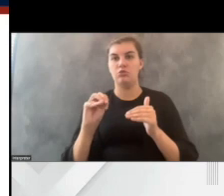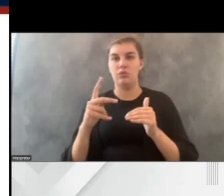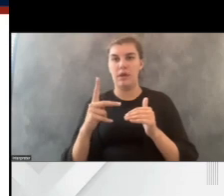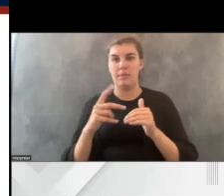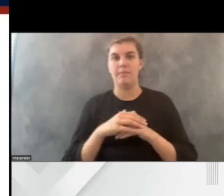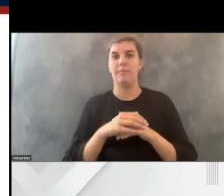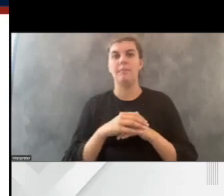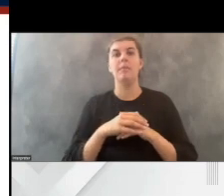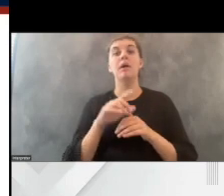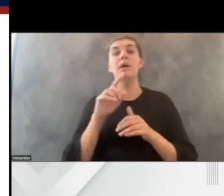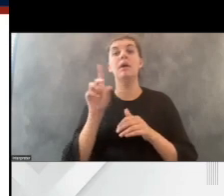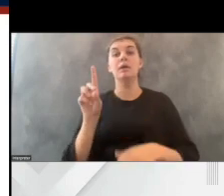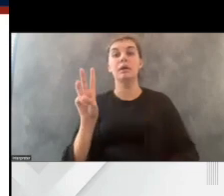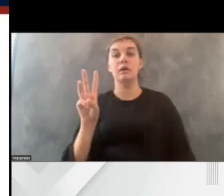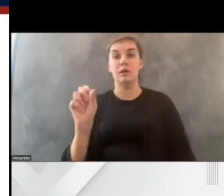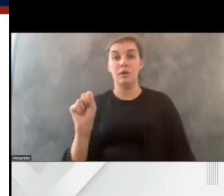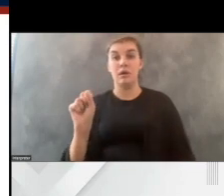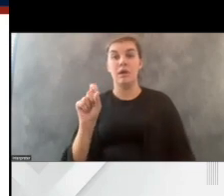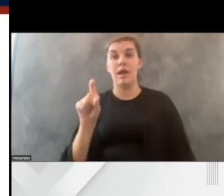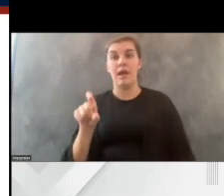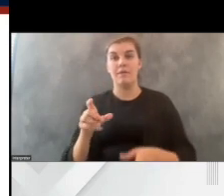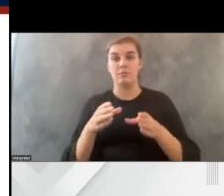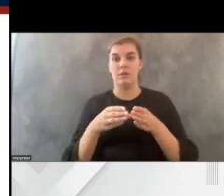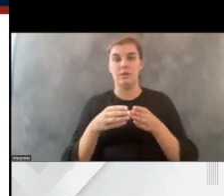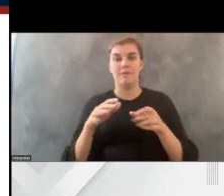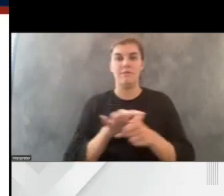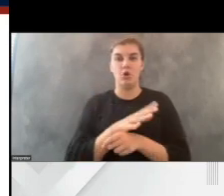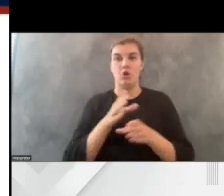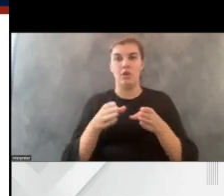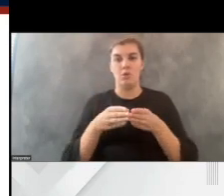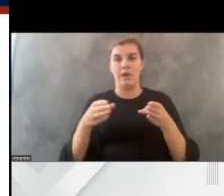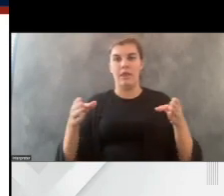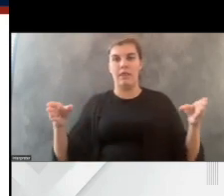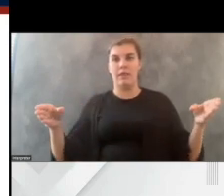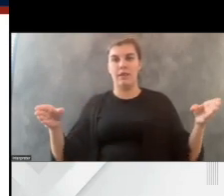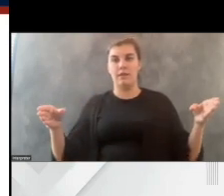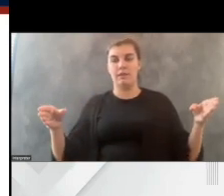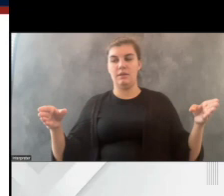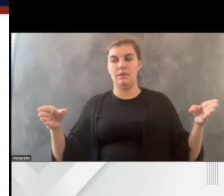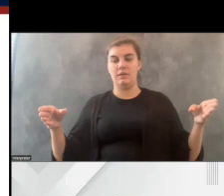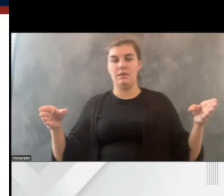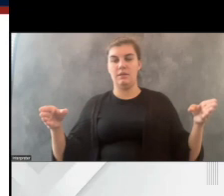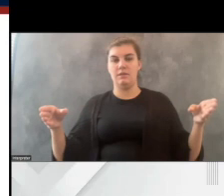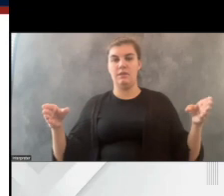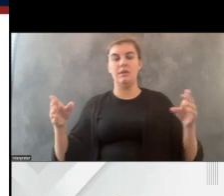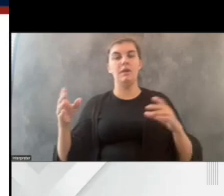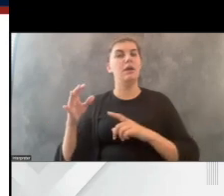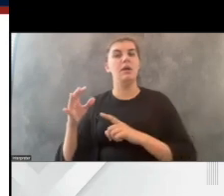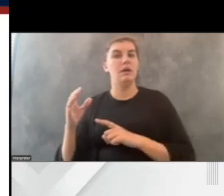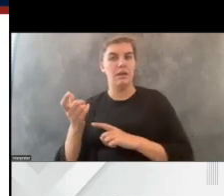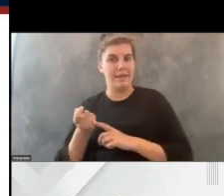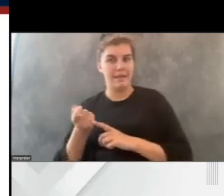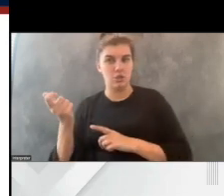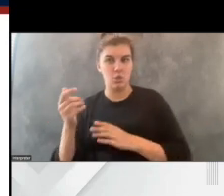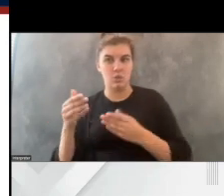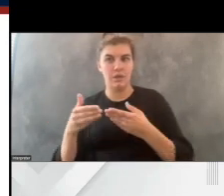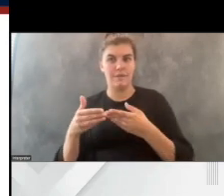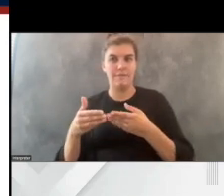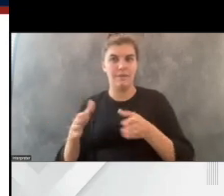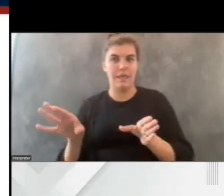attached crosswalk. The cross slope of the landing cannot exceed 2.1%